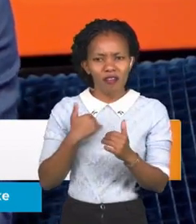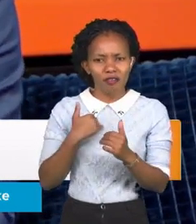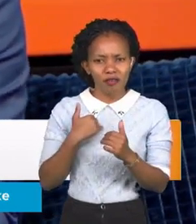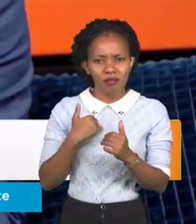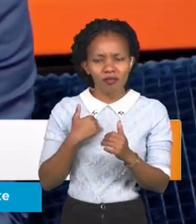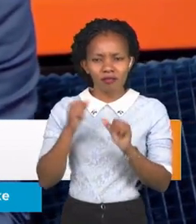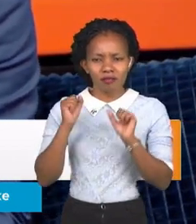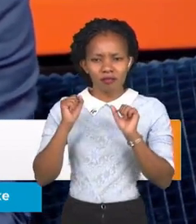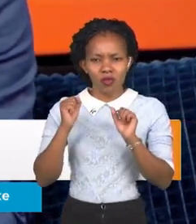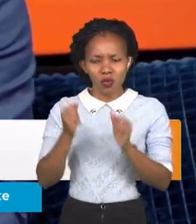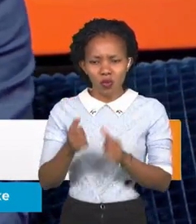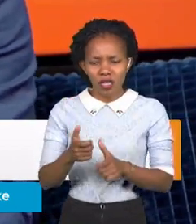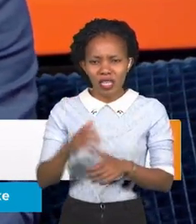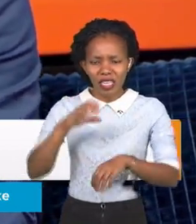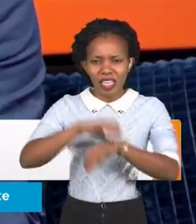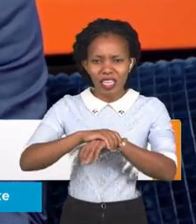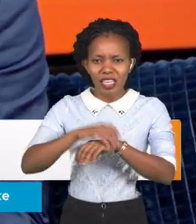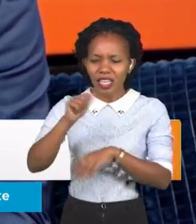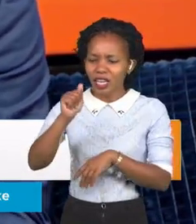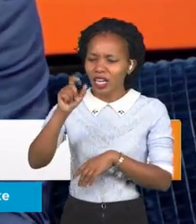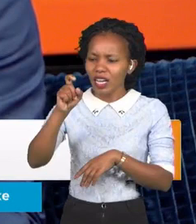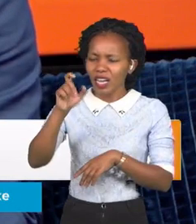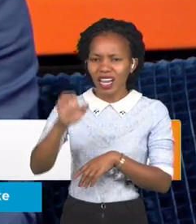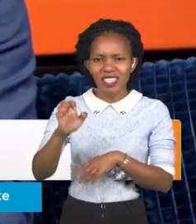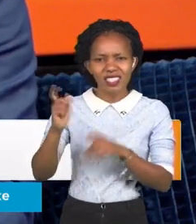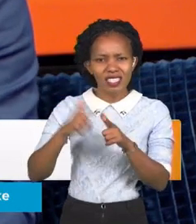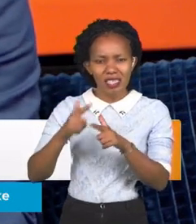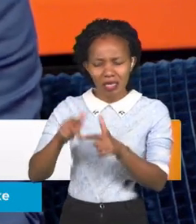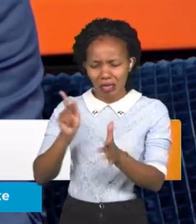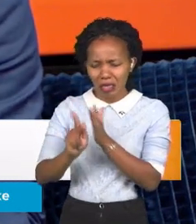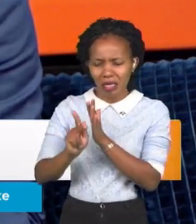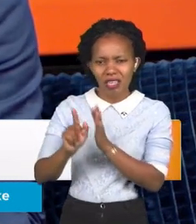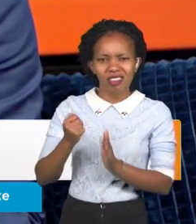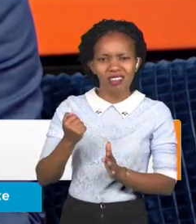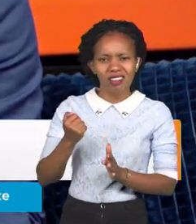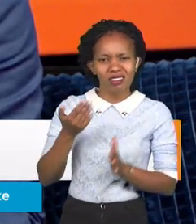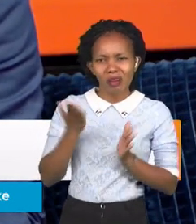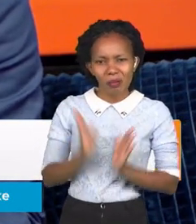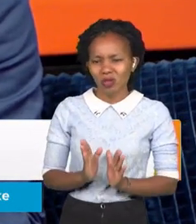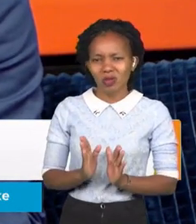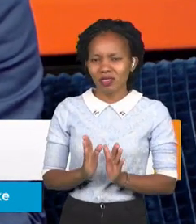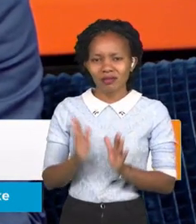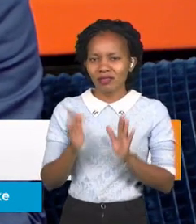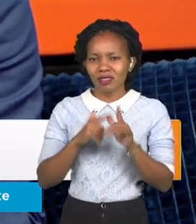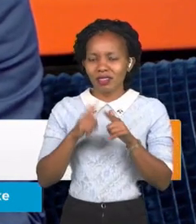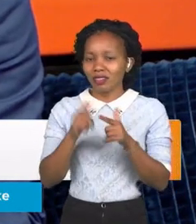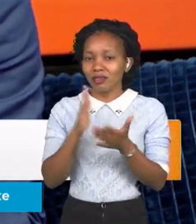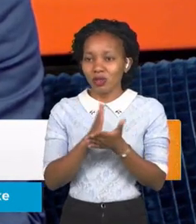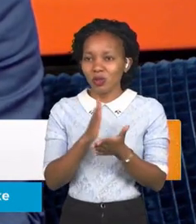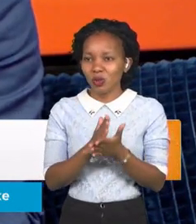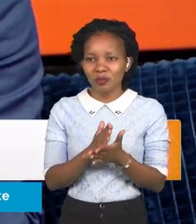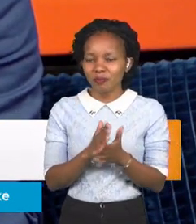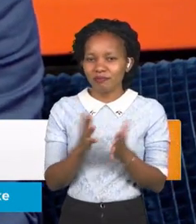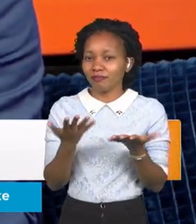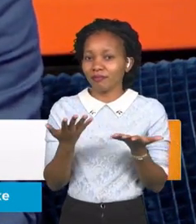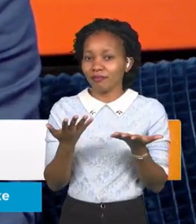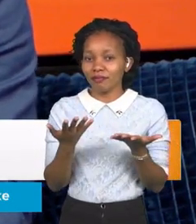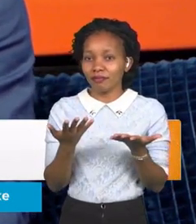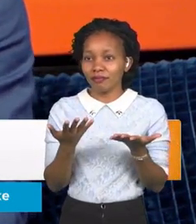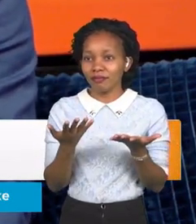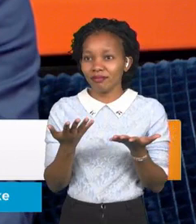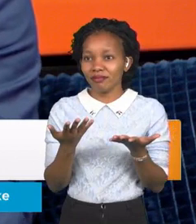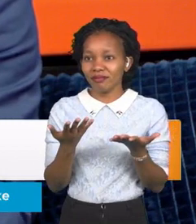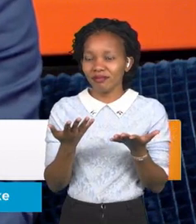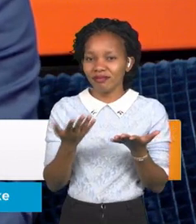to lift an axe and kill someone. It takes kind of a, it's kind